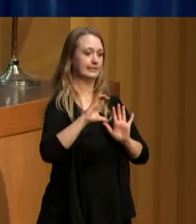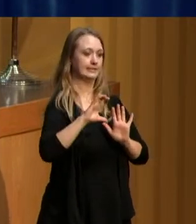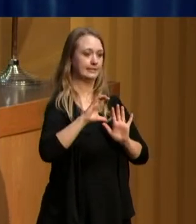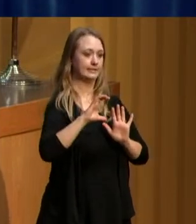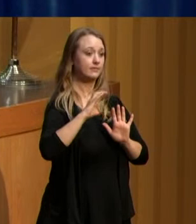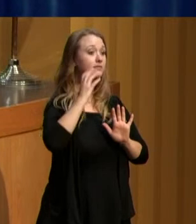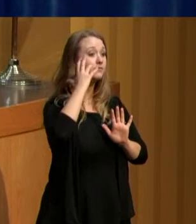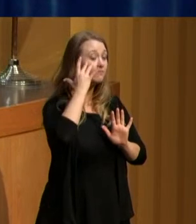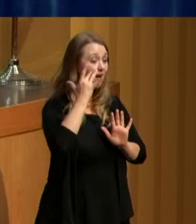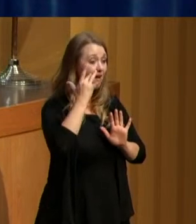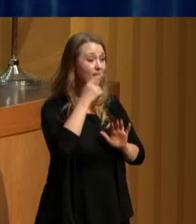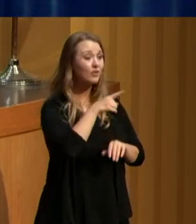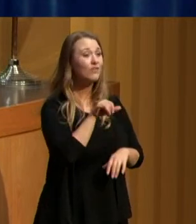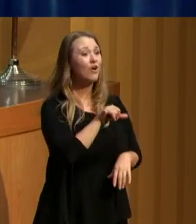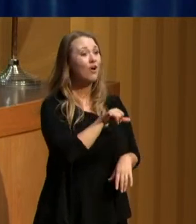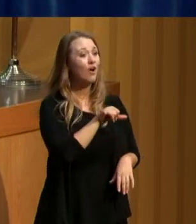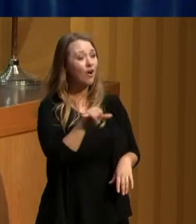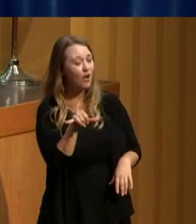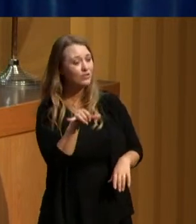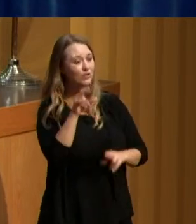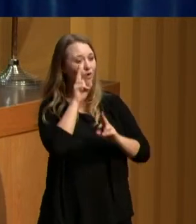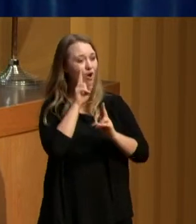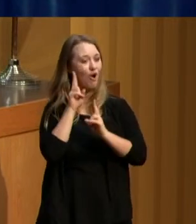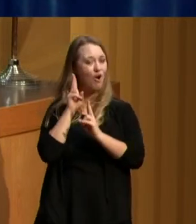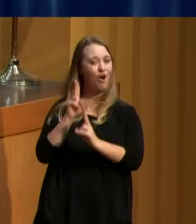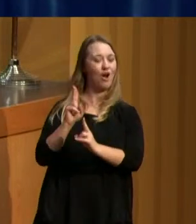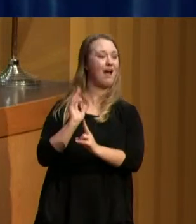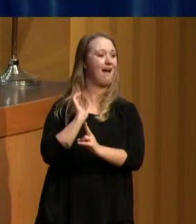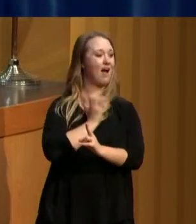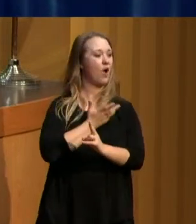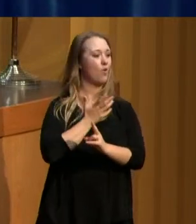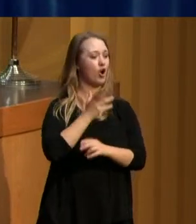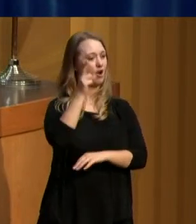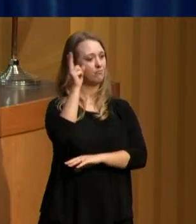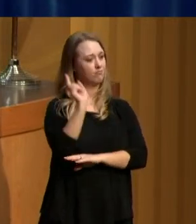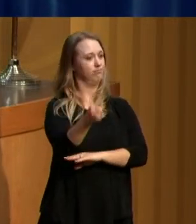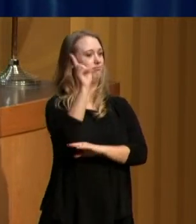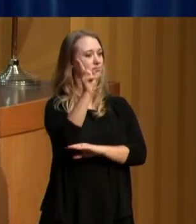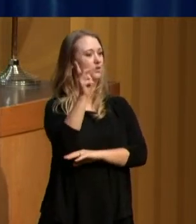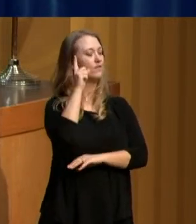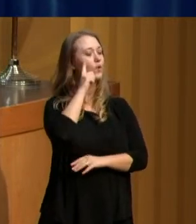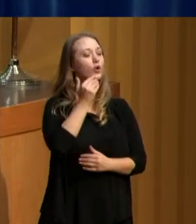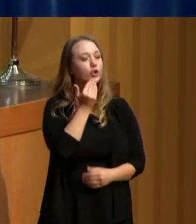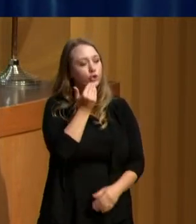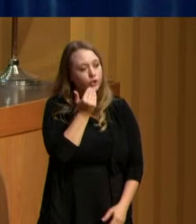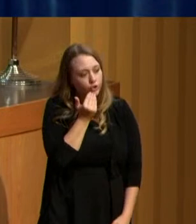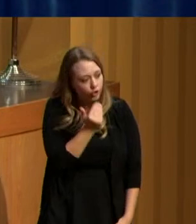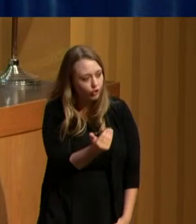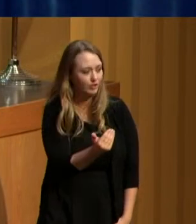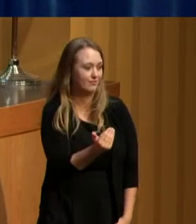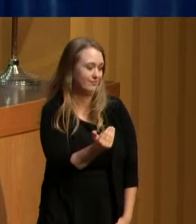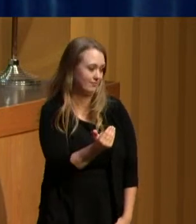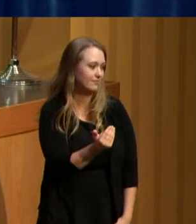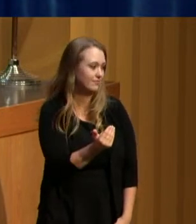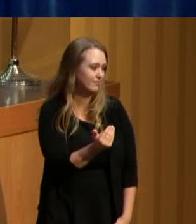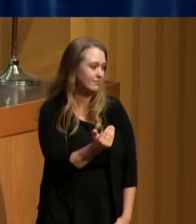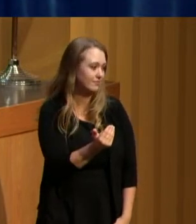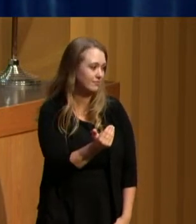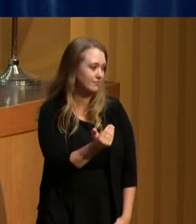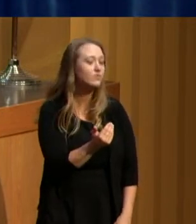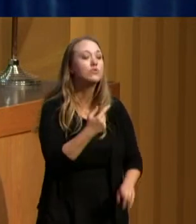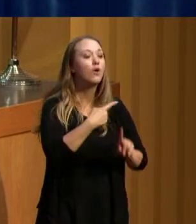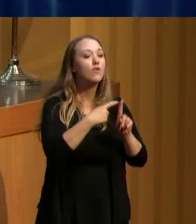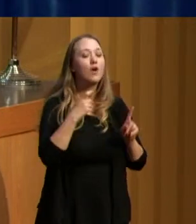honored our legacy of goodness as well. So on behalf of a very